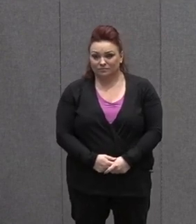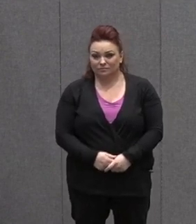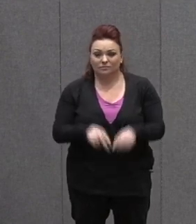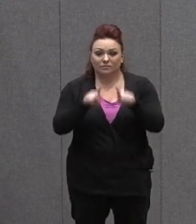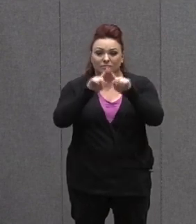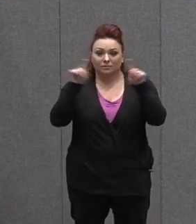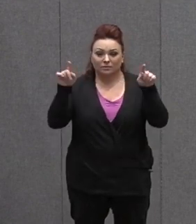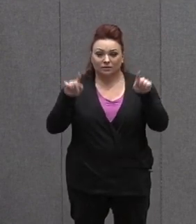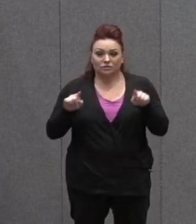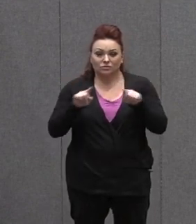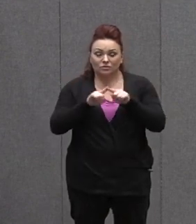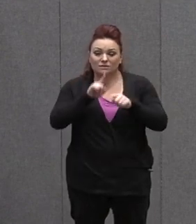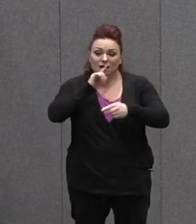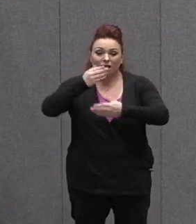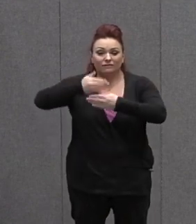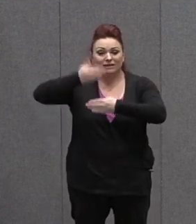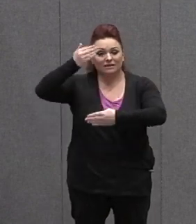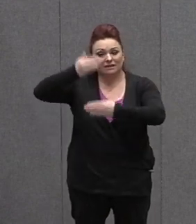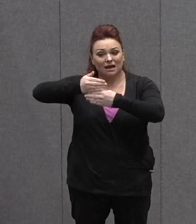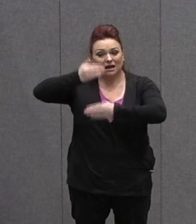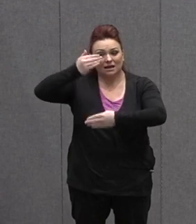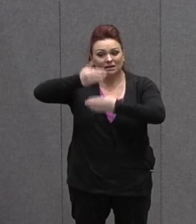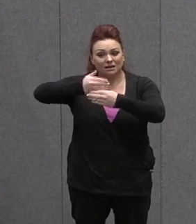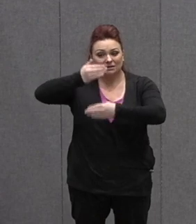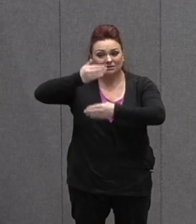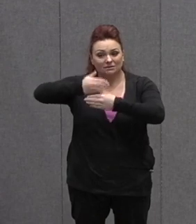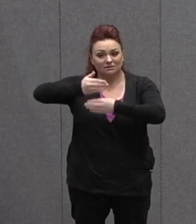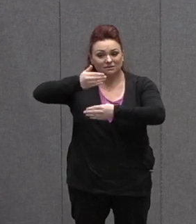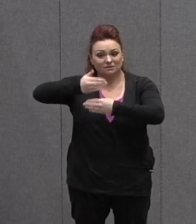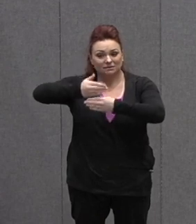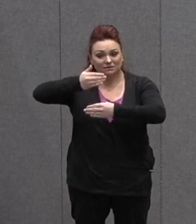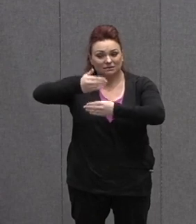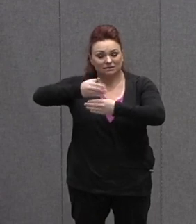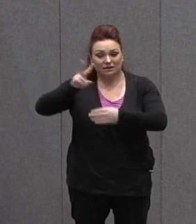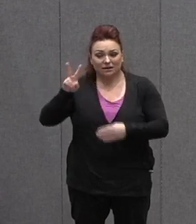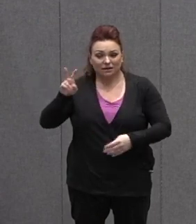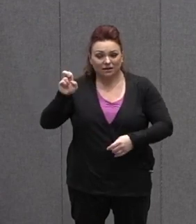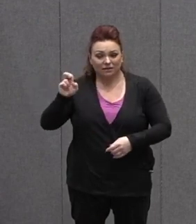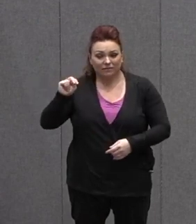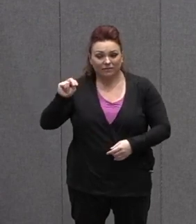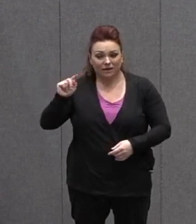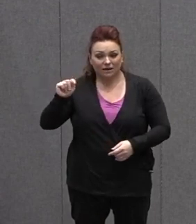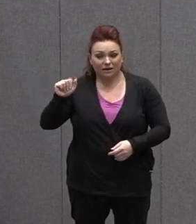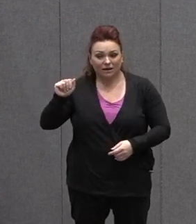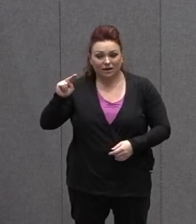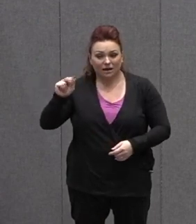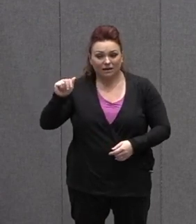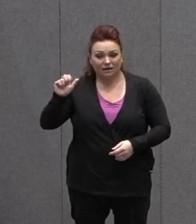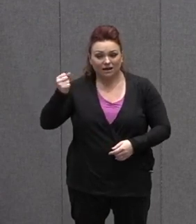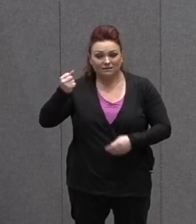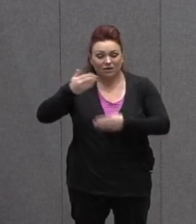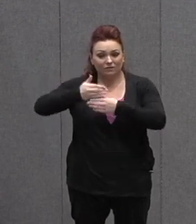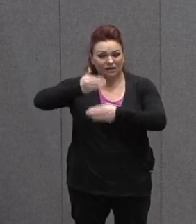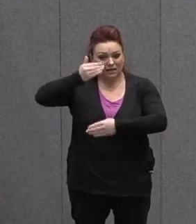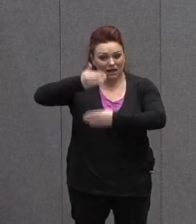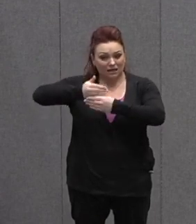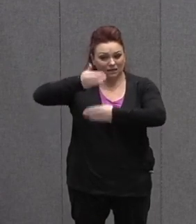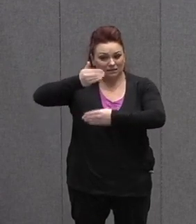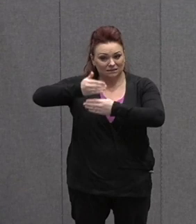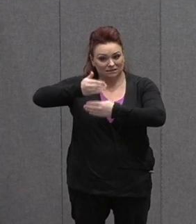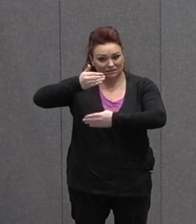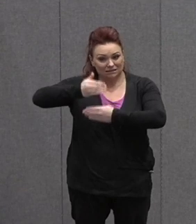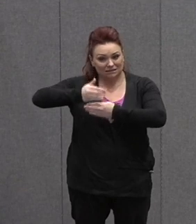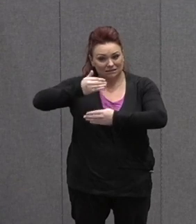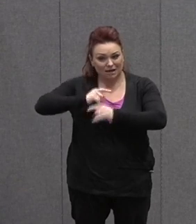Squares are ventanas. Ventanas. Ventanas are windows. I see a